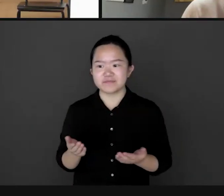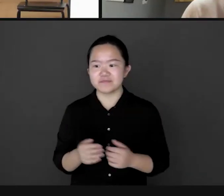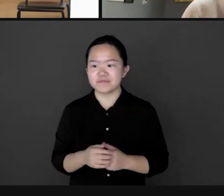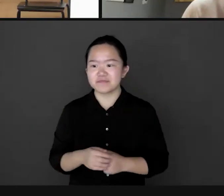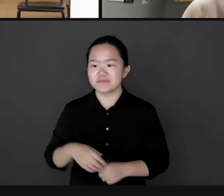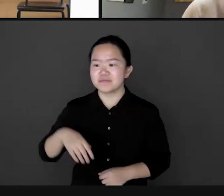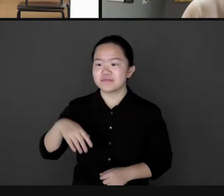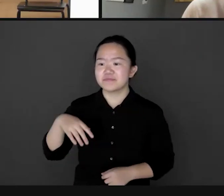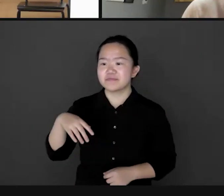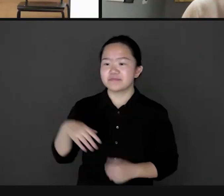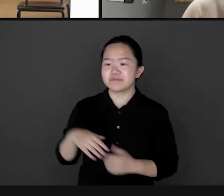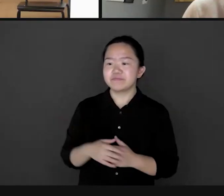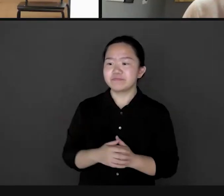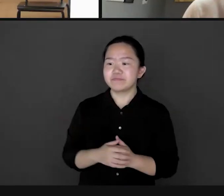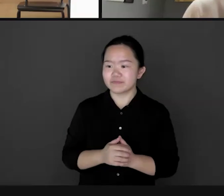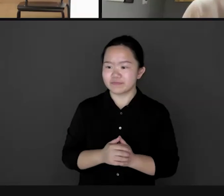for somebody